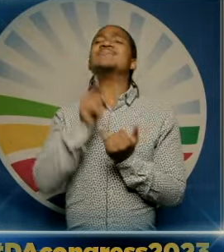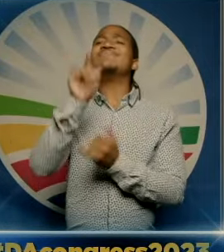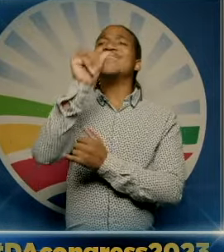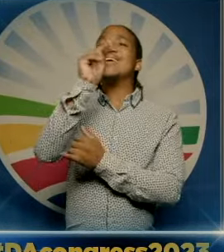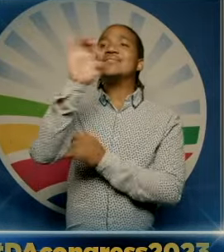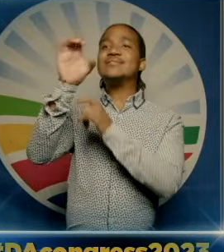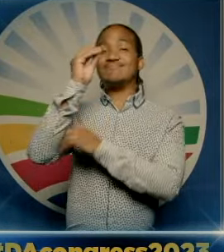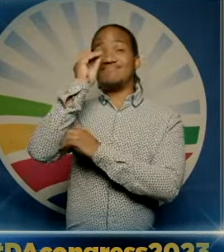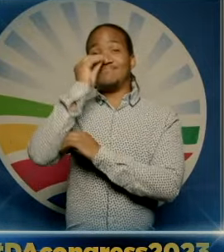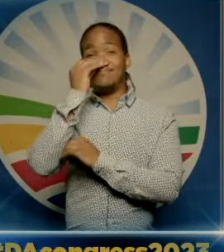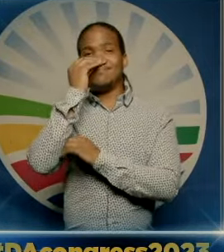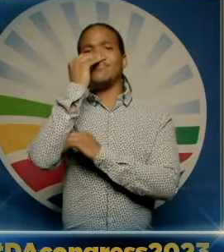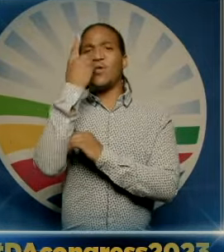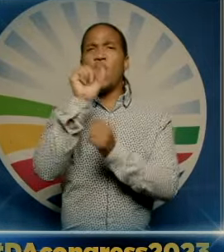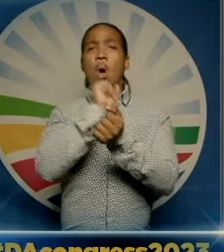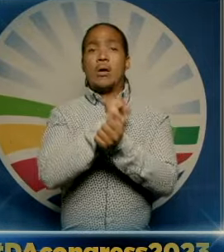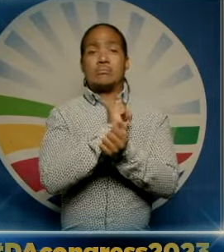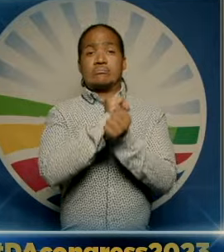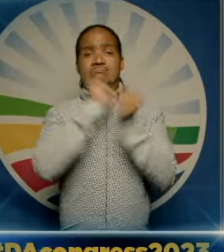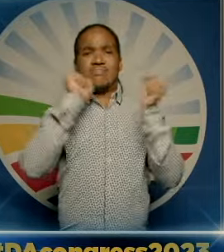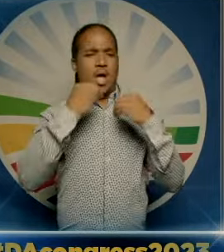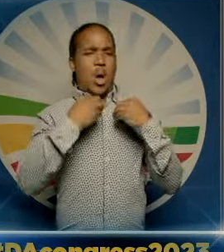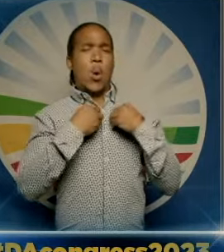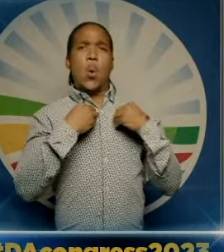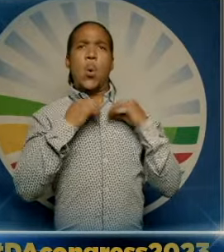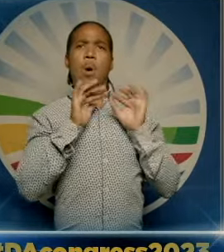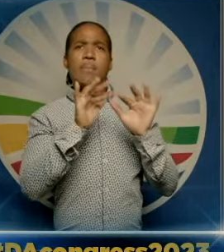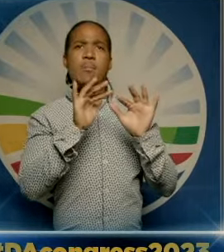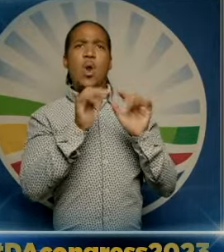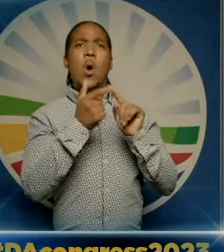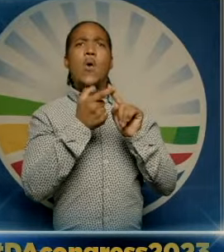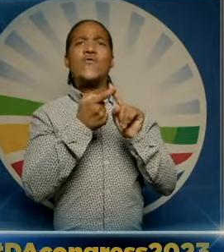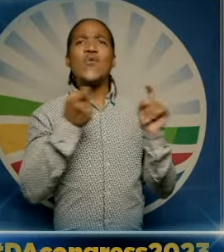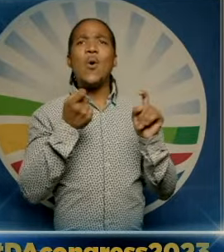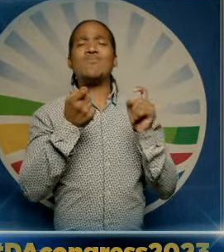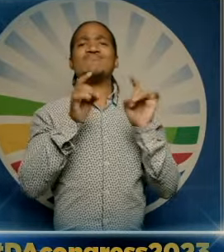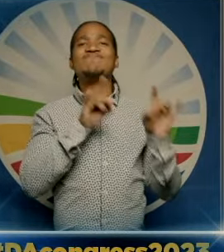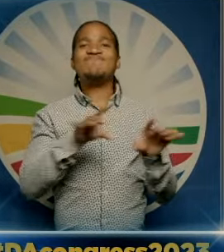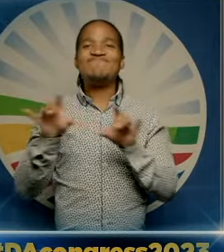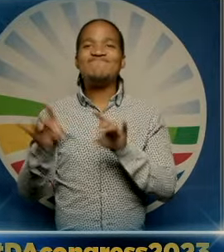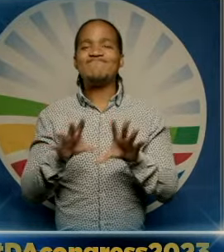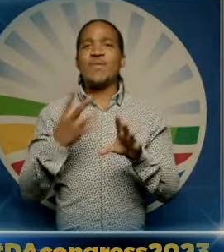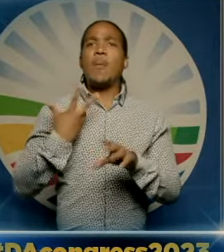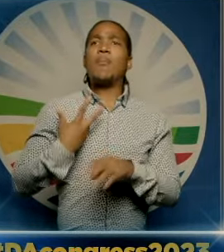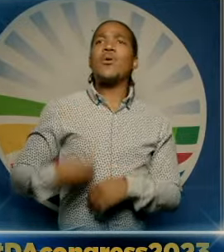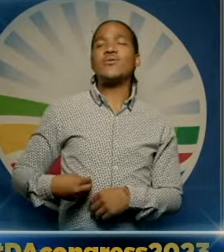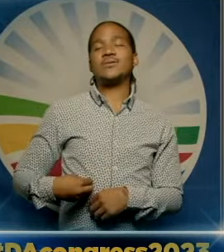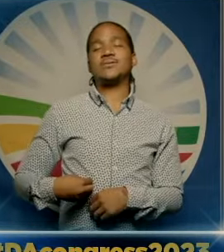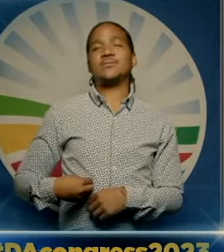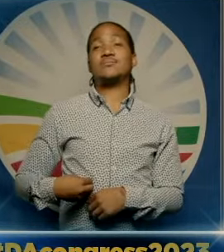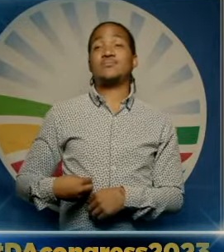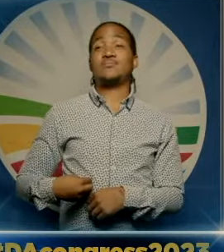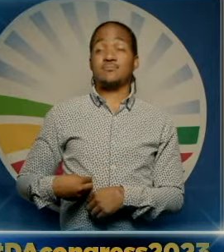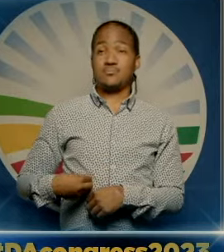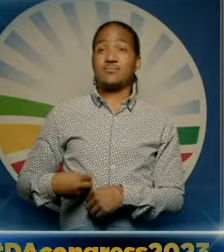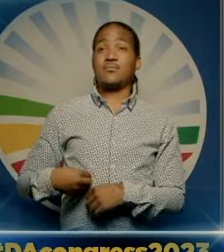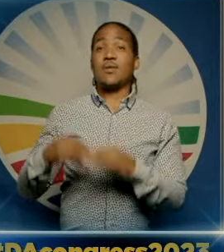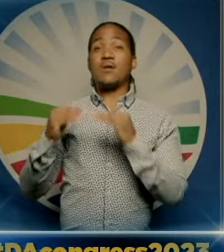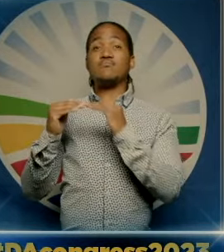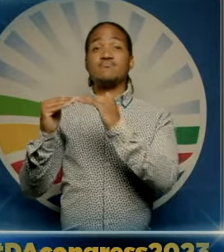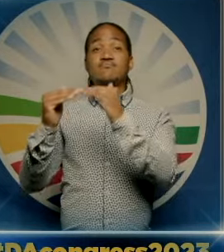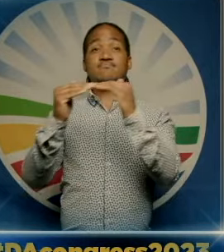disinterested in the liberation of its people from the clutches of poverty. Democrats, make no